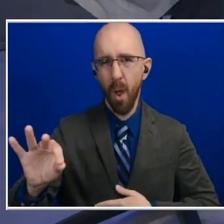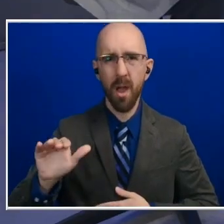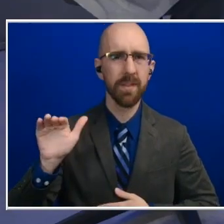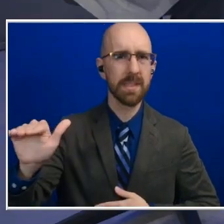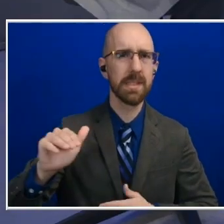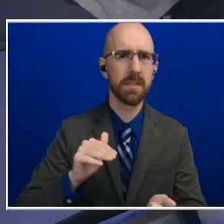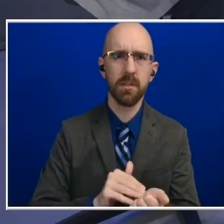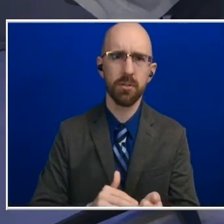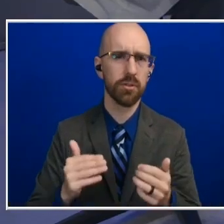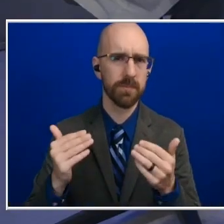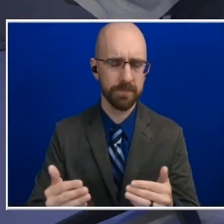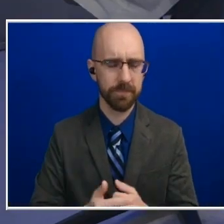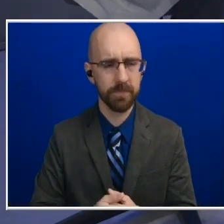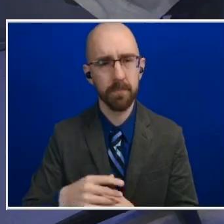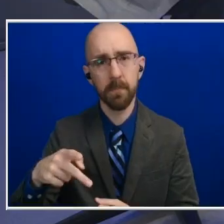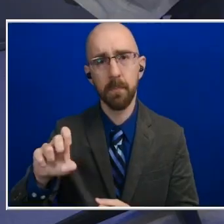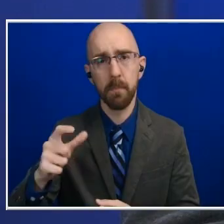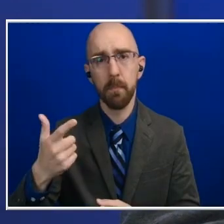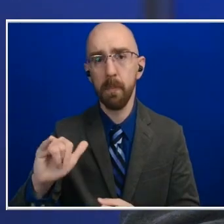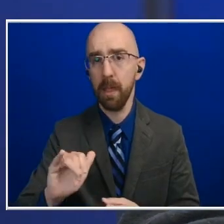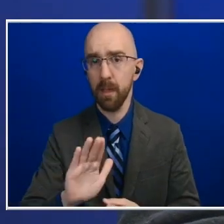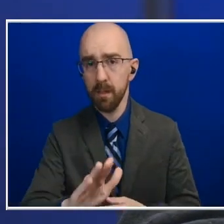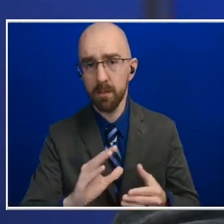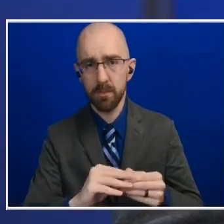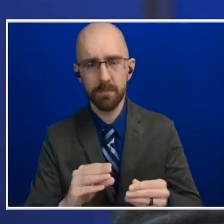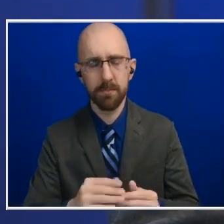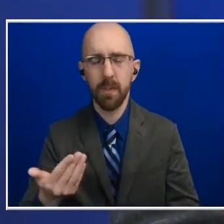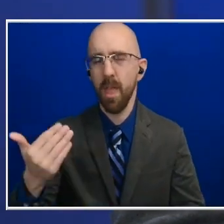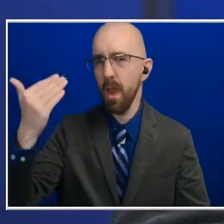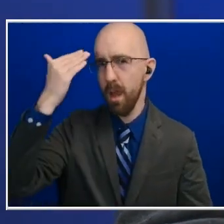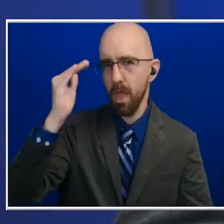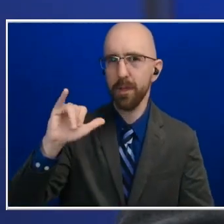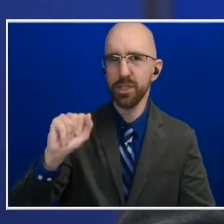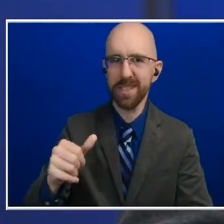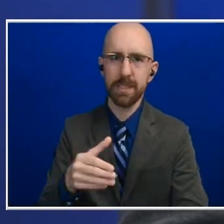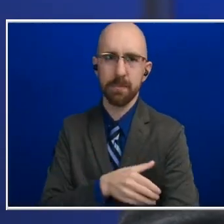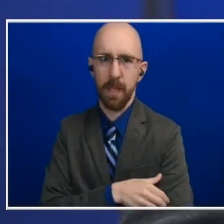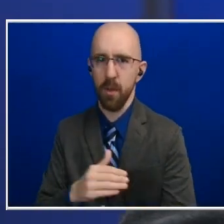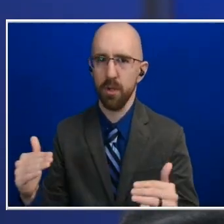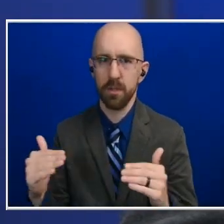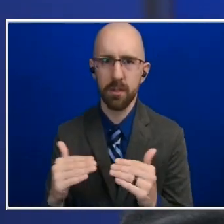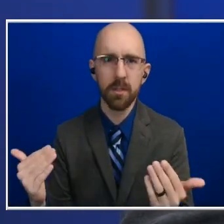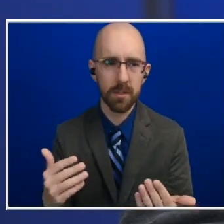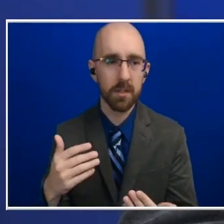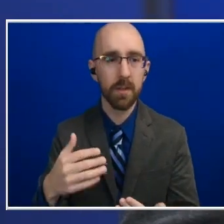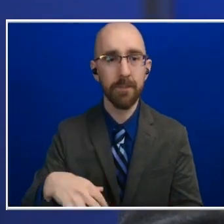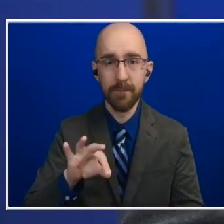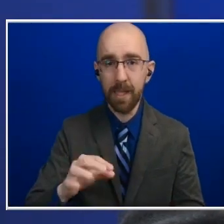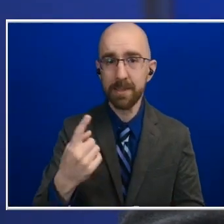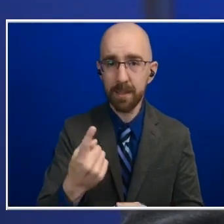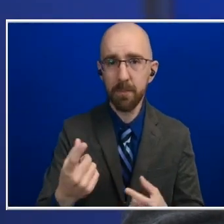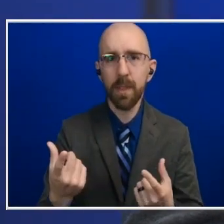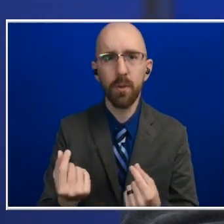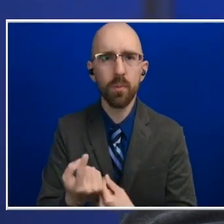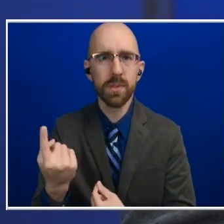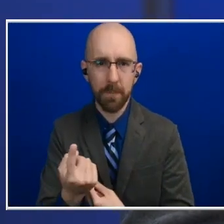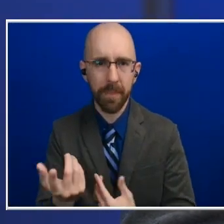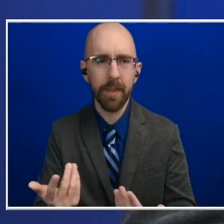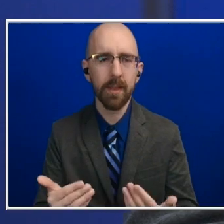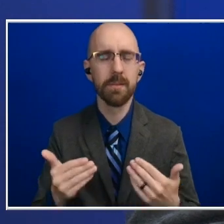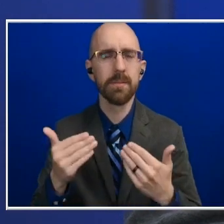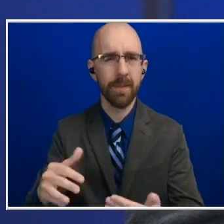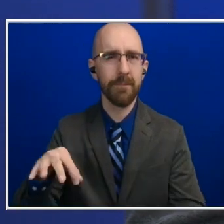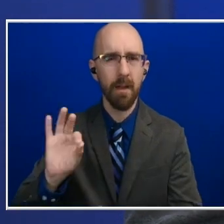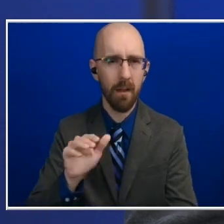message? Totally. Knowledge is power. If you find something, do something about it. Get to a doctor. And I have